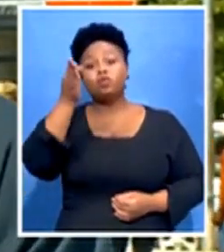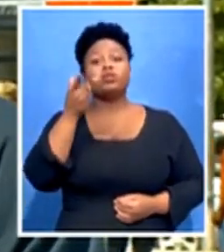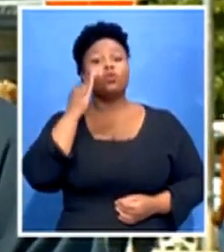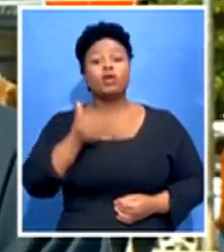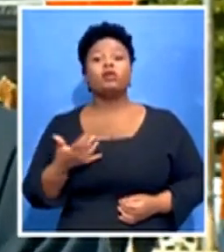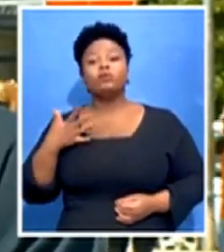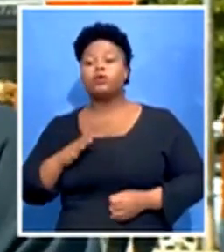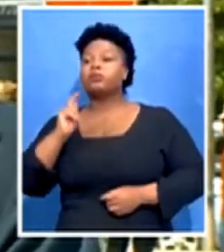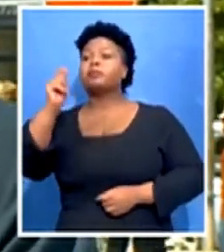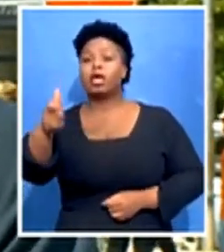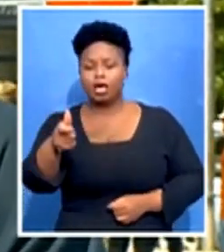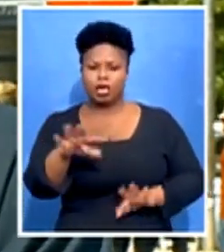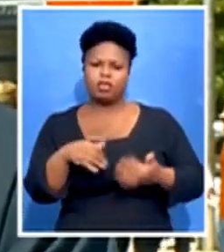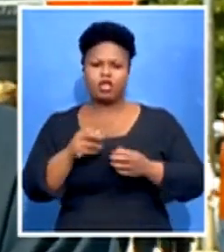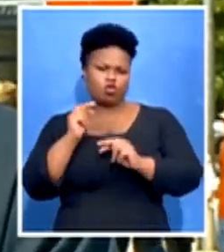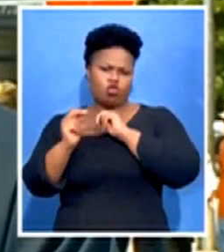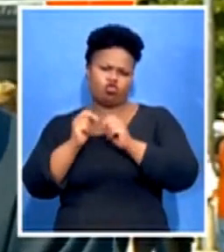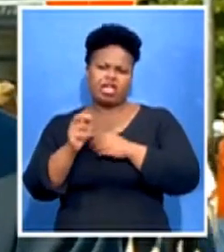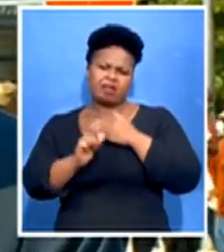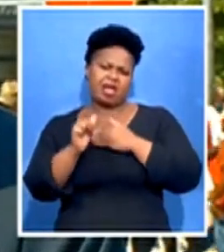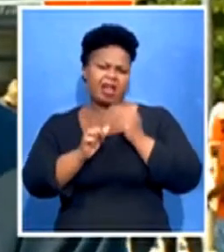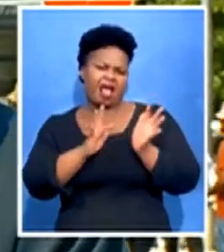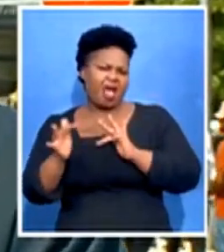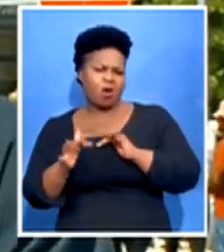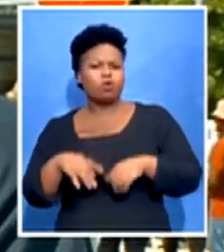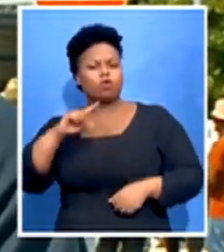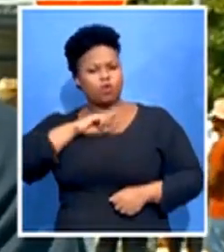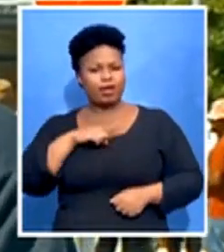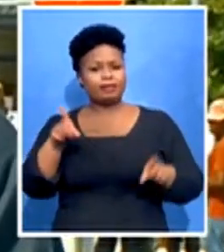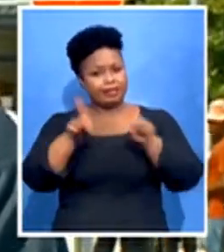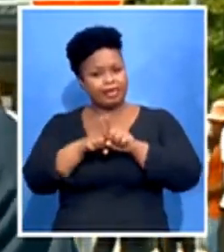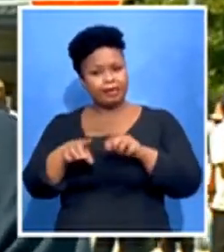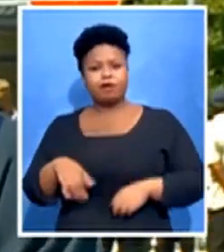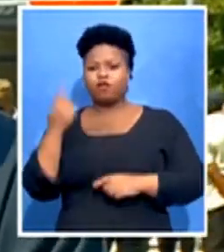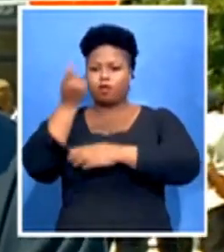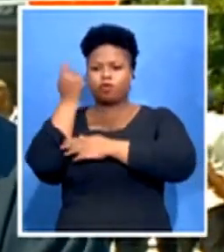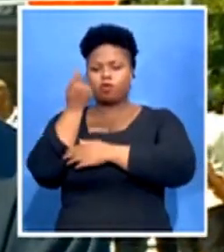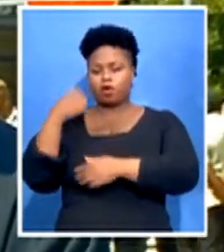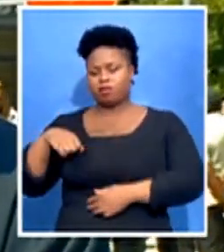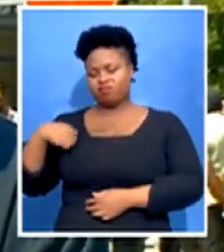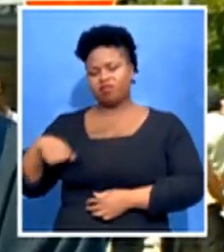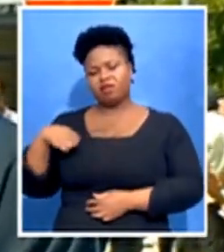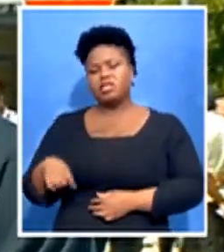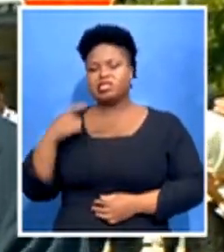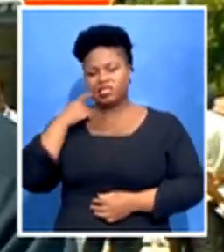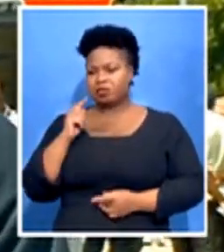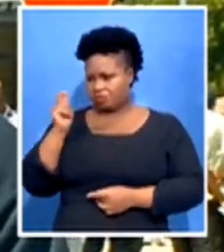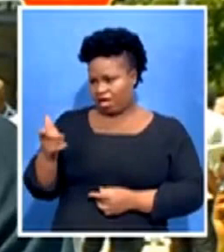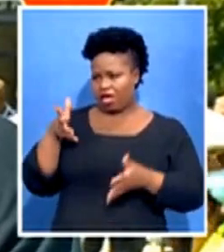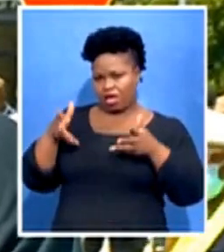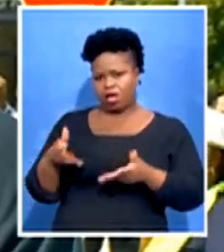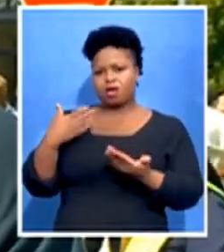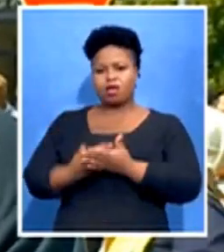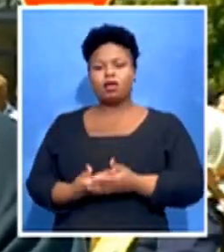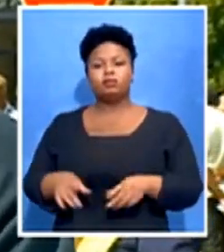go patedisa bona ba lefapha la Polokwane municipality ba patedisa gona mola, and then le ba bona ba department ya transport